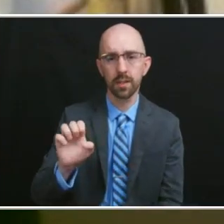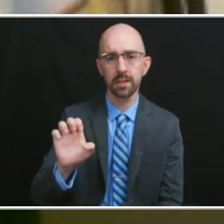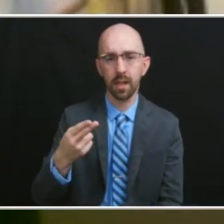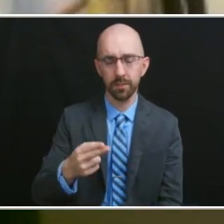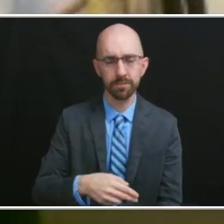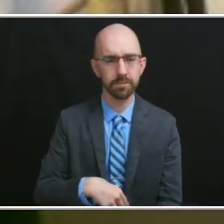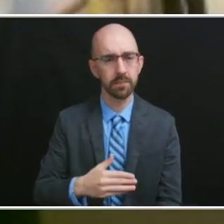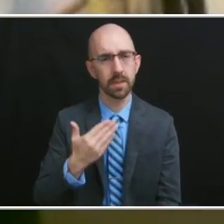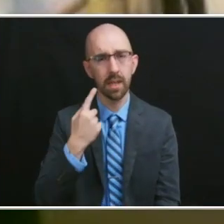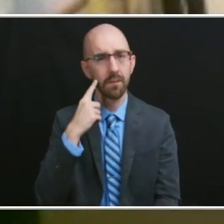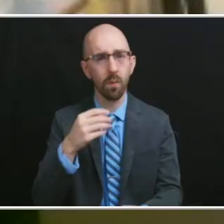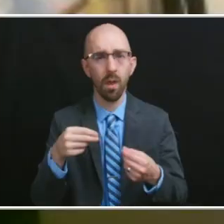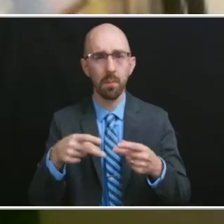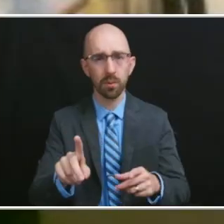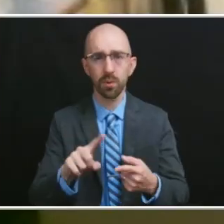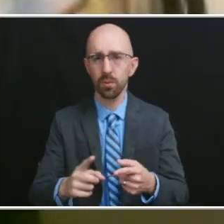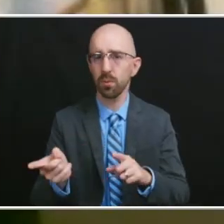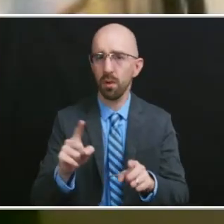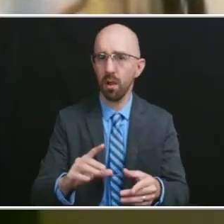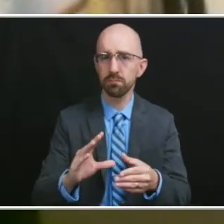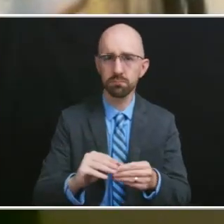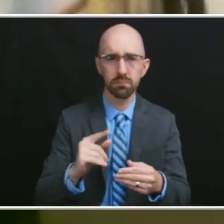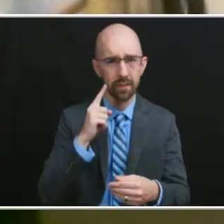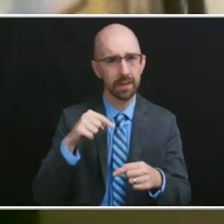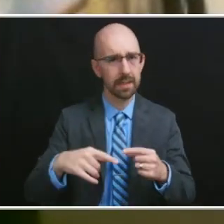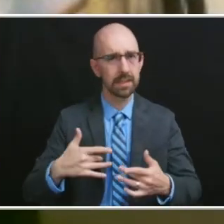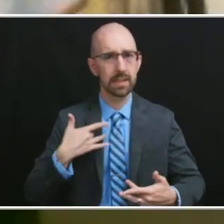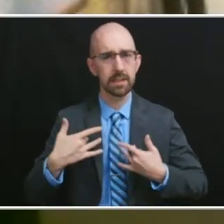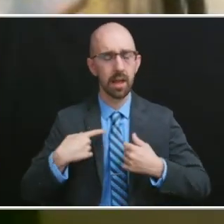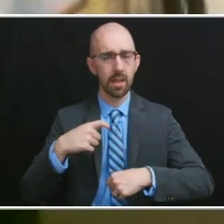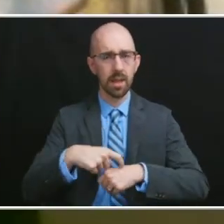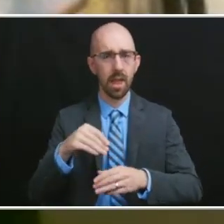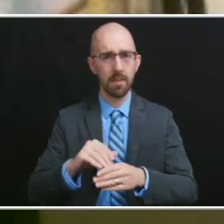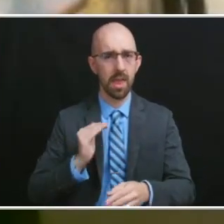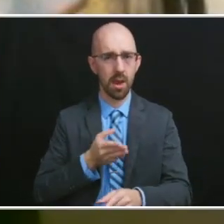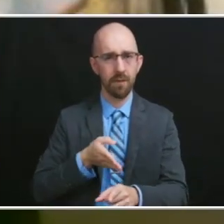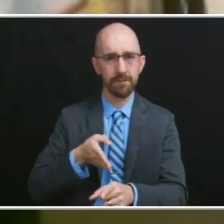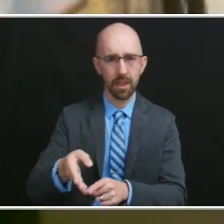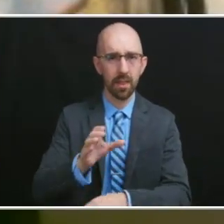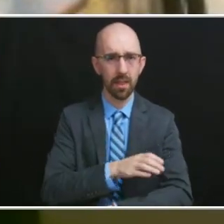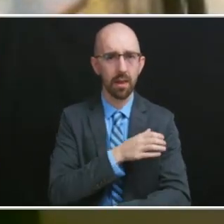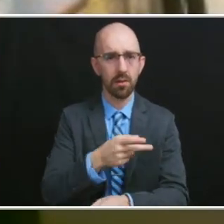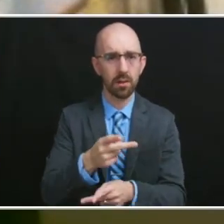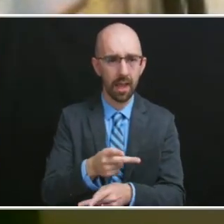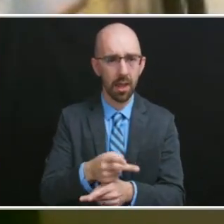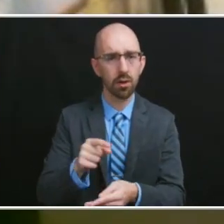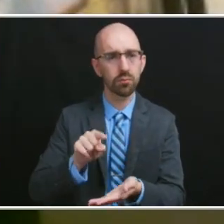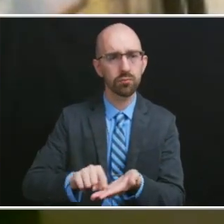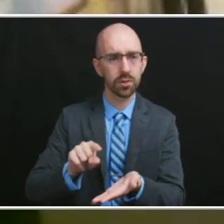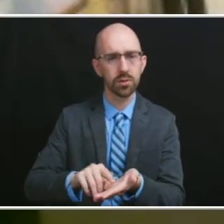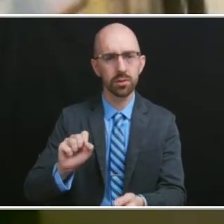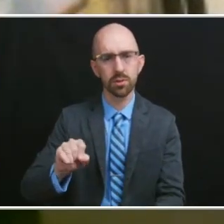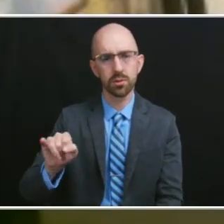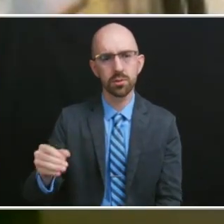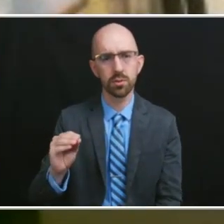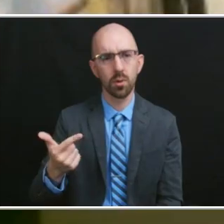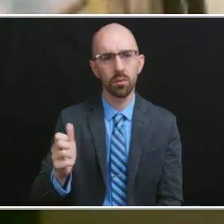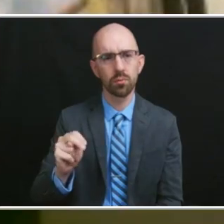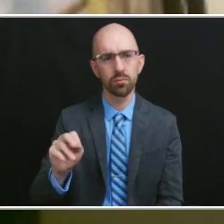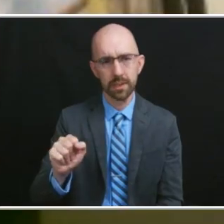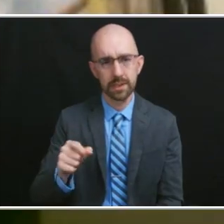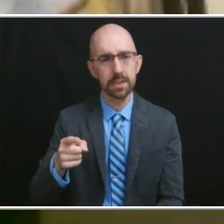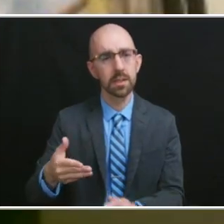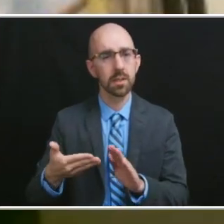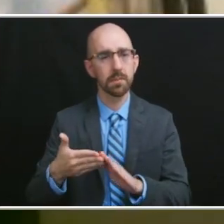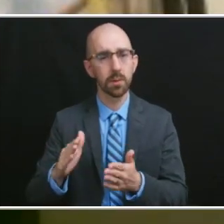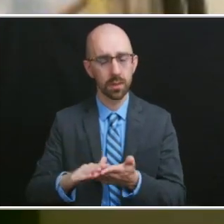you so much for the opportunity. I would say this is very exciting time in the field of clinical care and research in Sjögren's. And again, the Sjögren's community